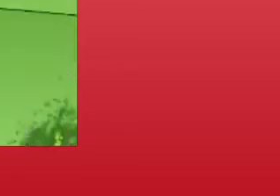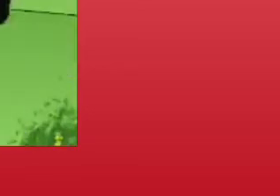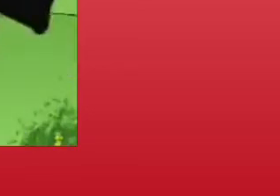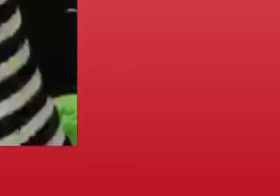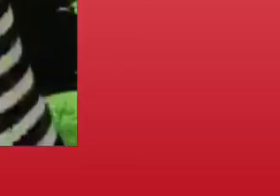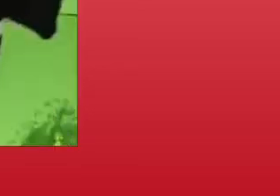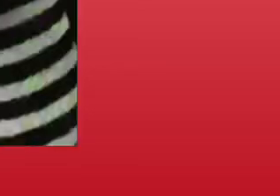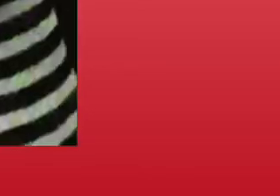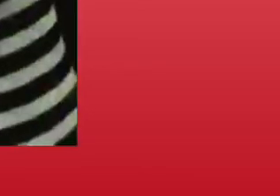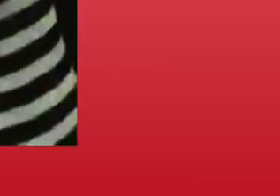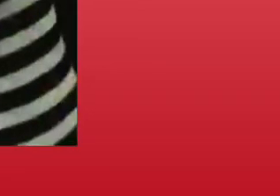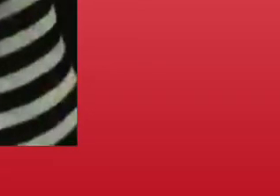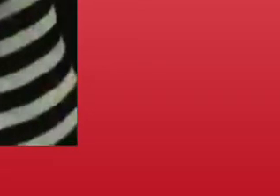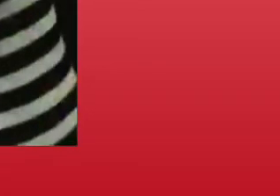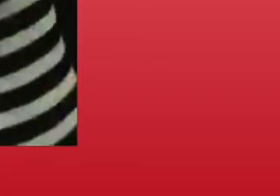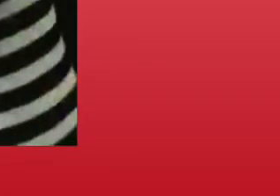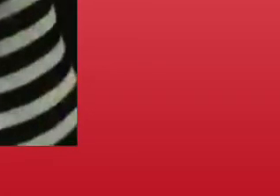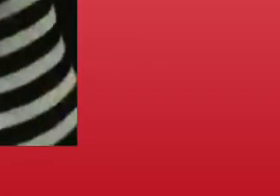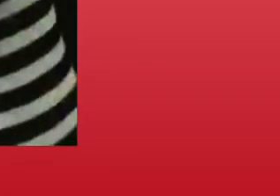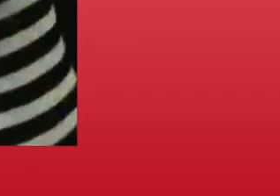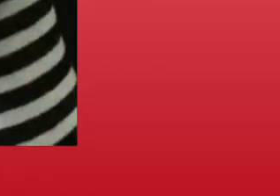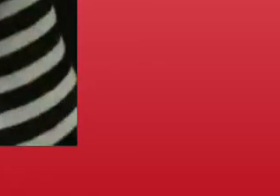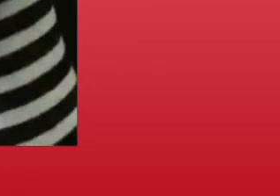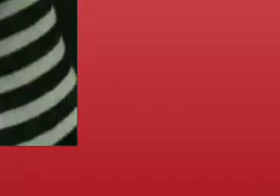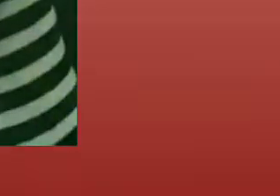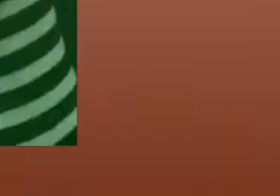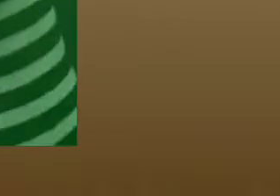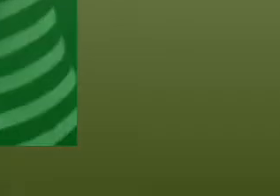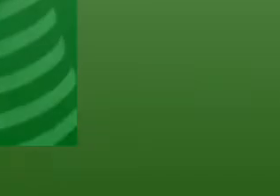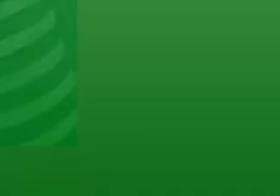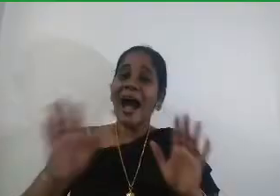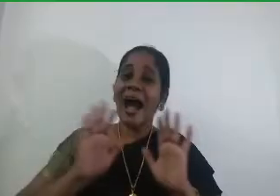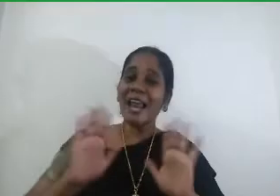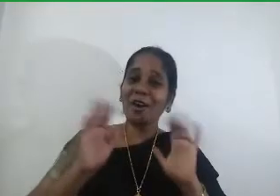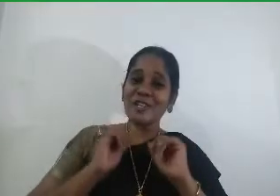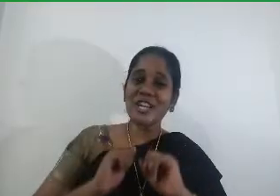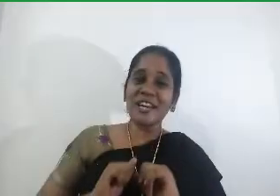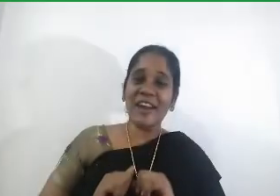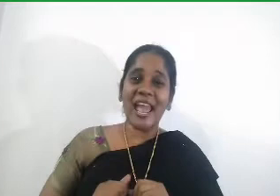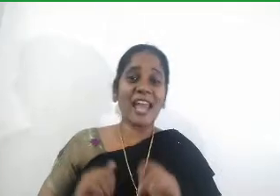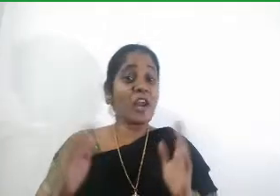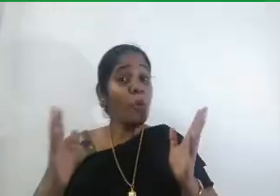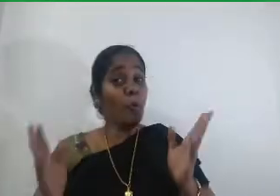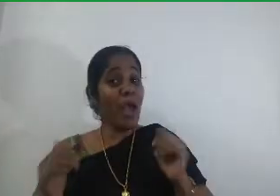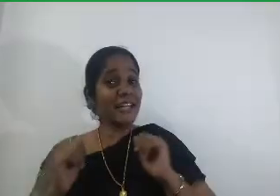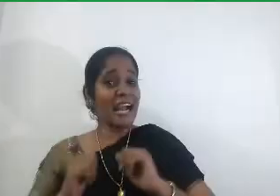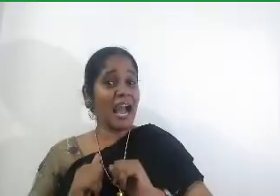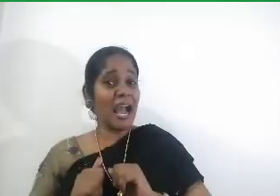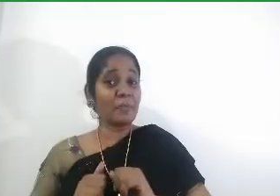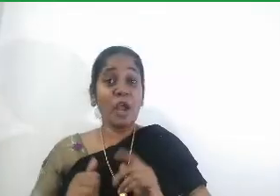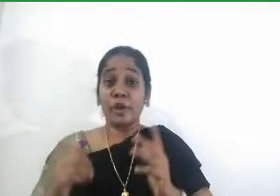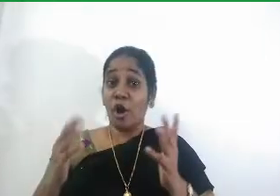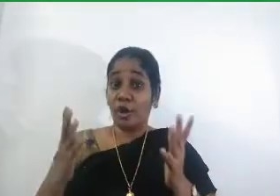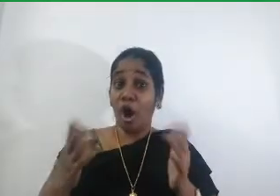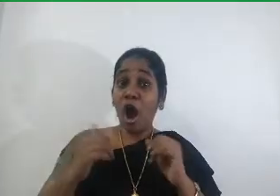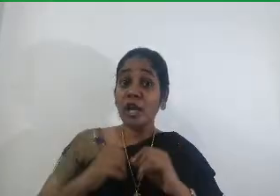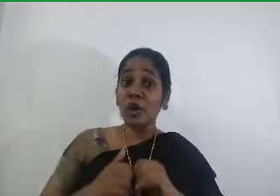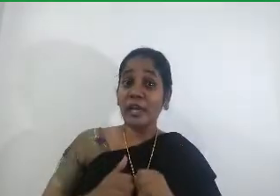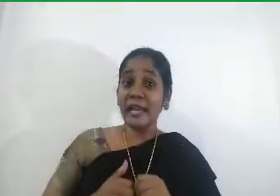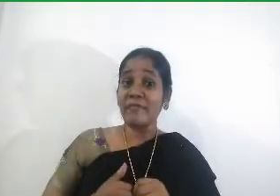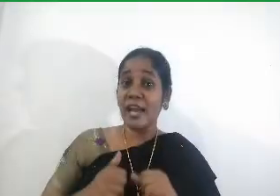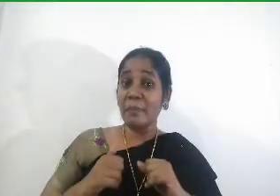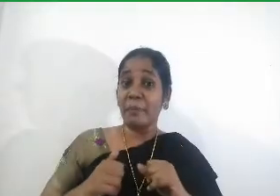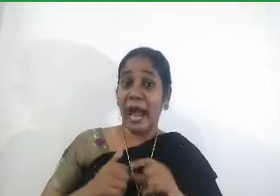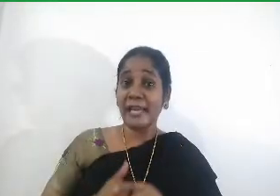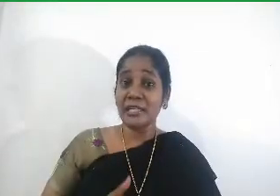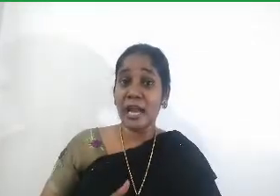back, relax and have a great day. Bye, children. Hello, children. Welcome. You're all